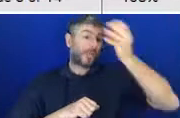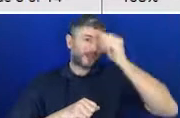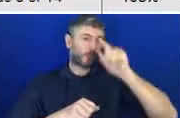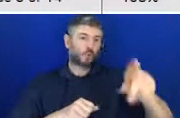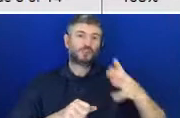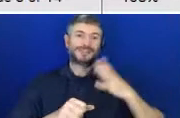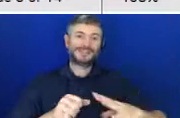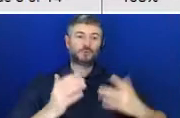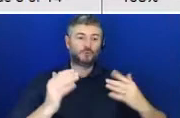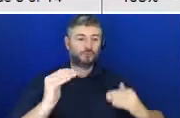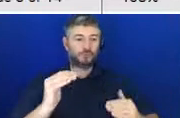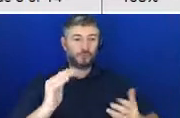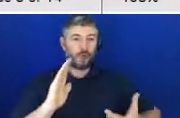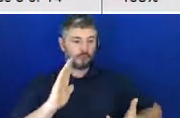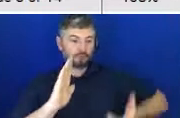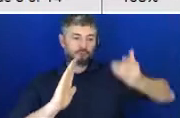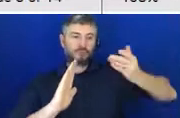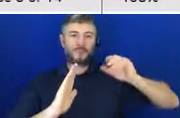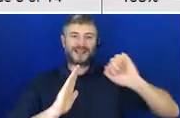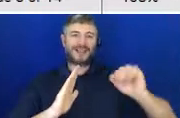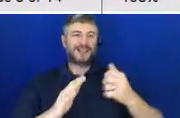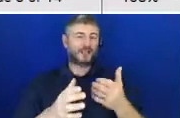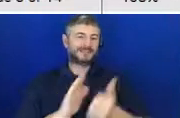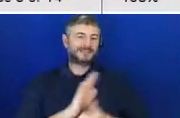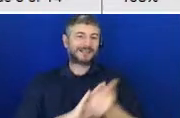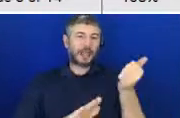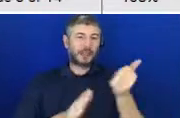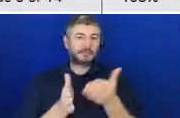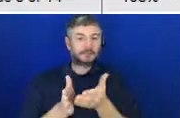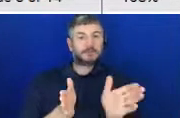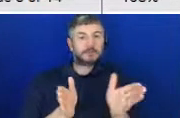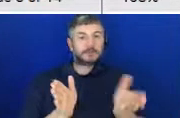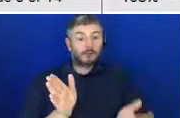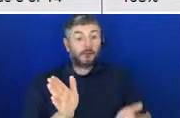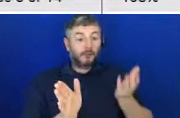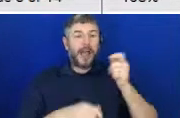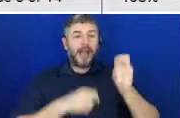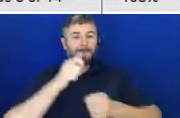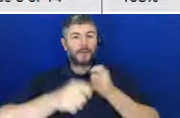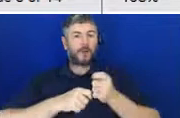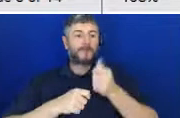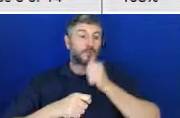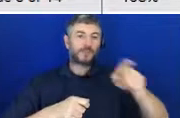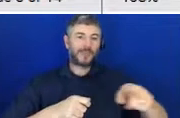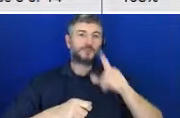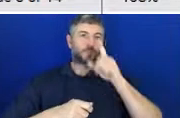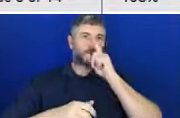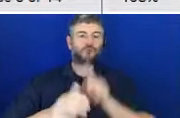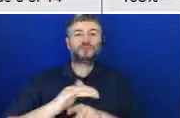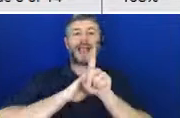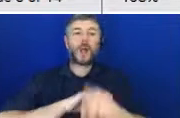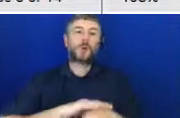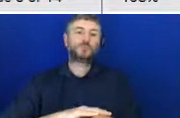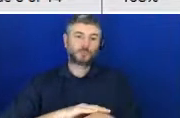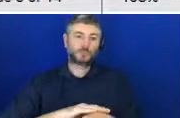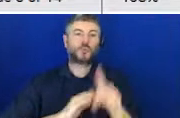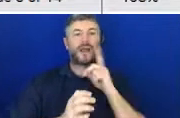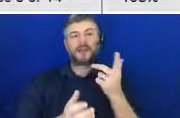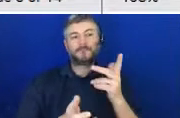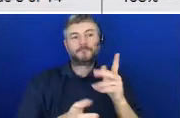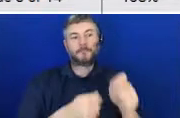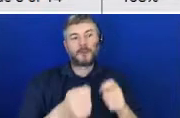do to take her skills and her ambition out into the world when she finished her